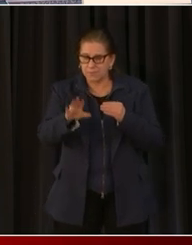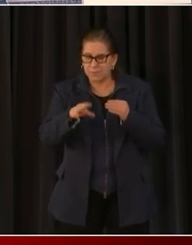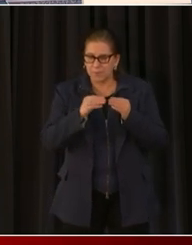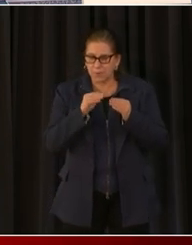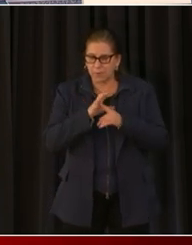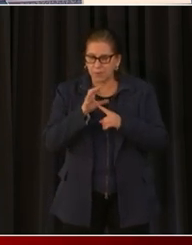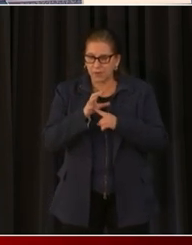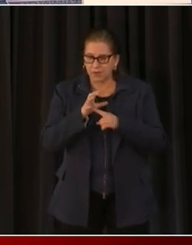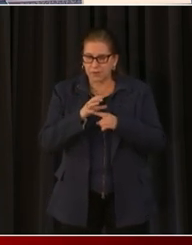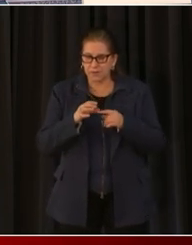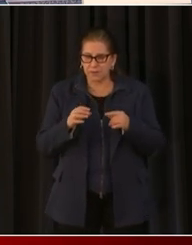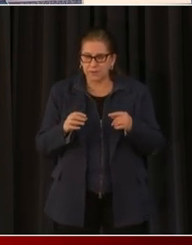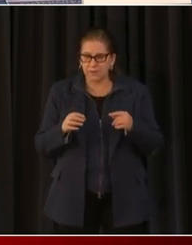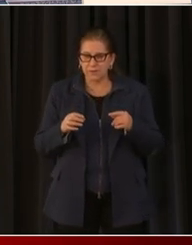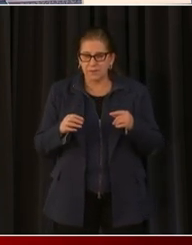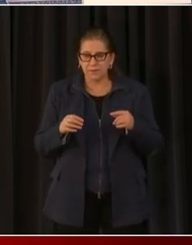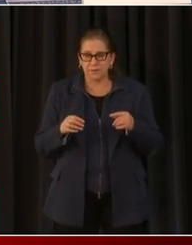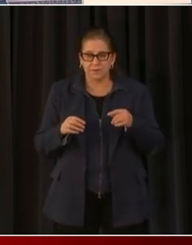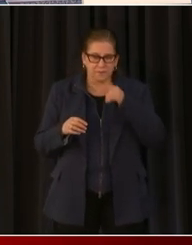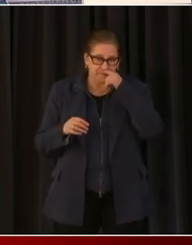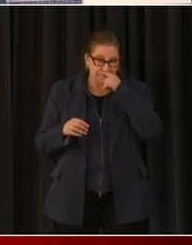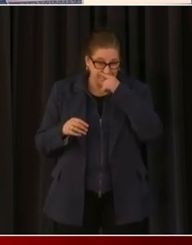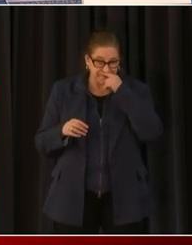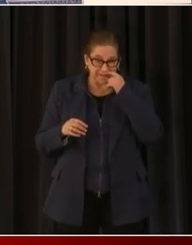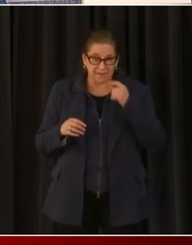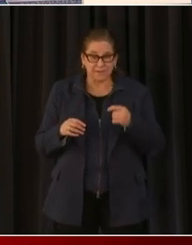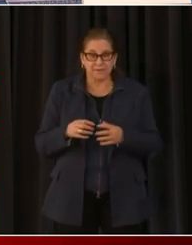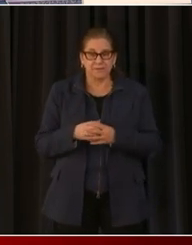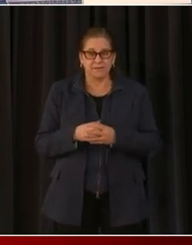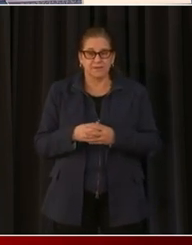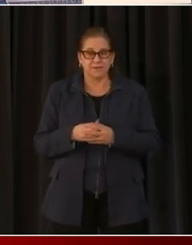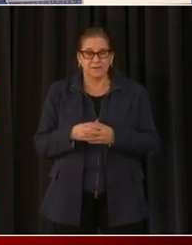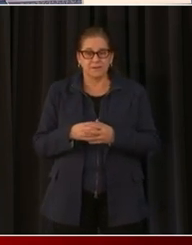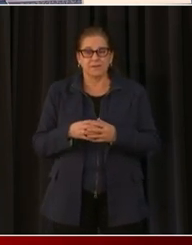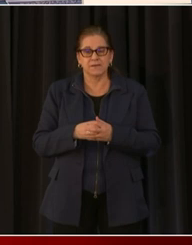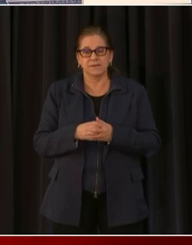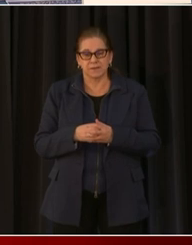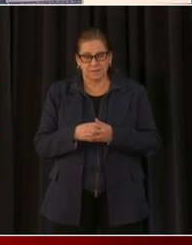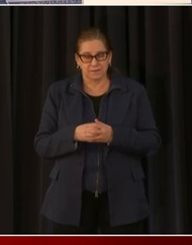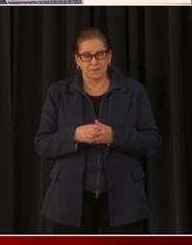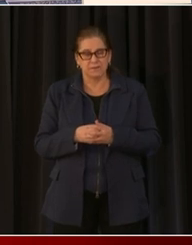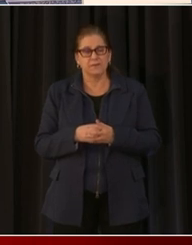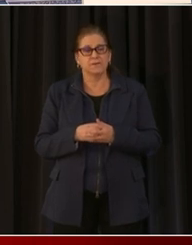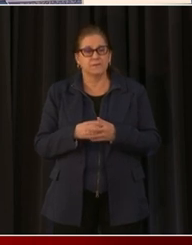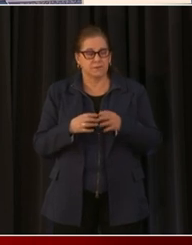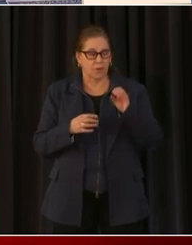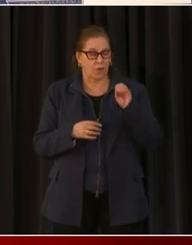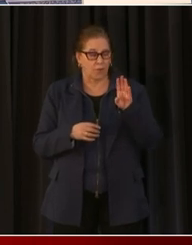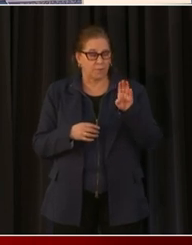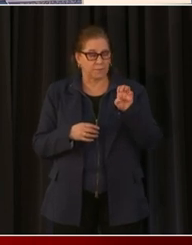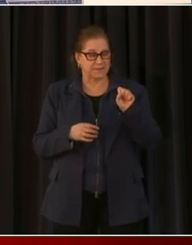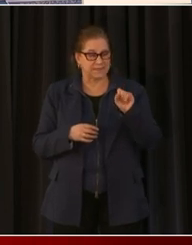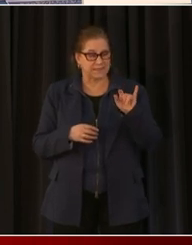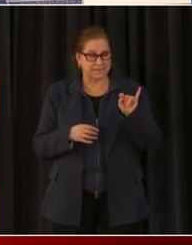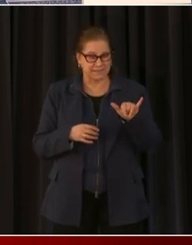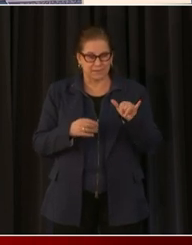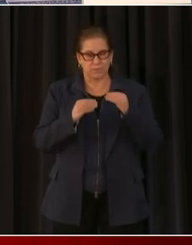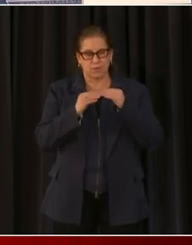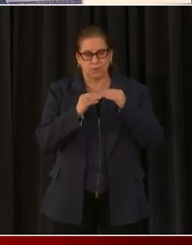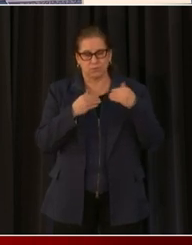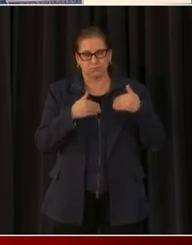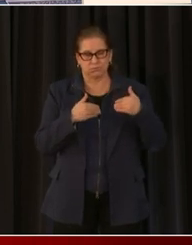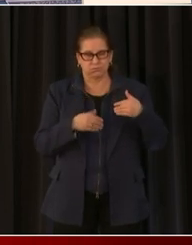that population with obesity. And then smoking in those populations tends to be a behavior that is associated with these